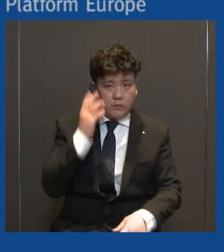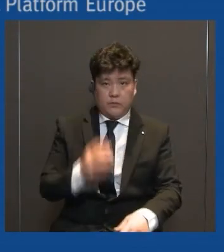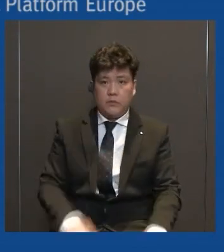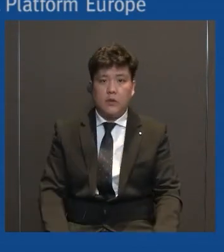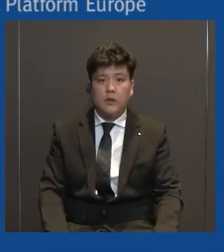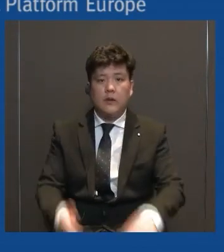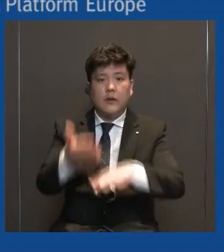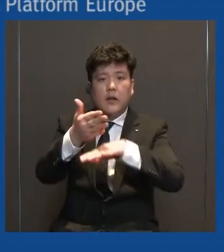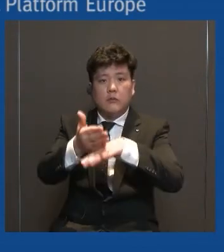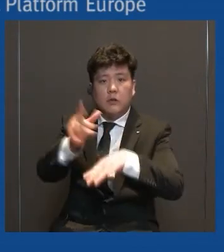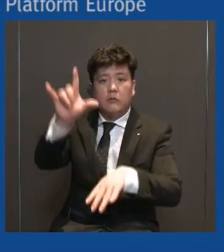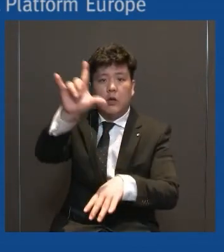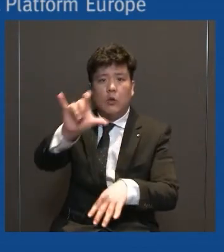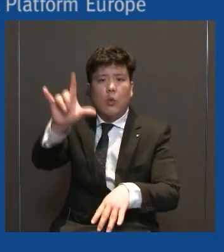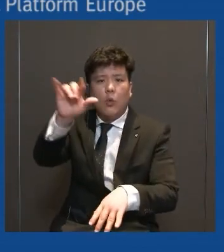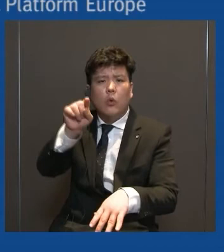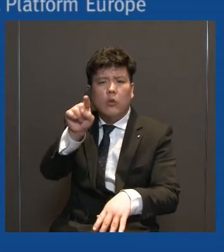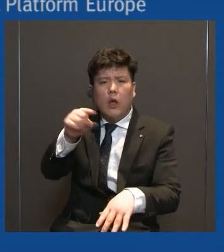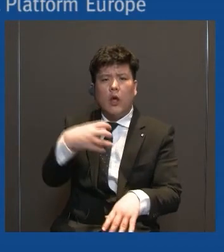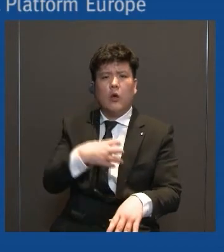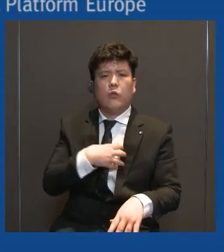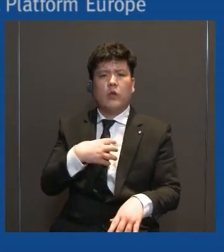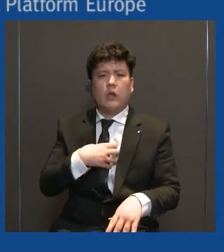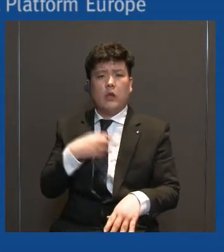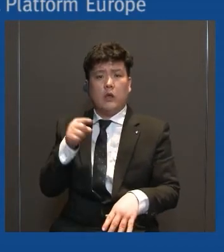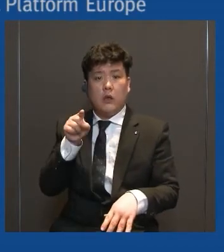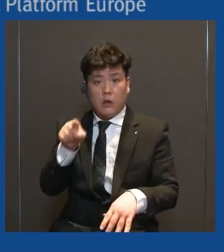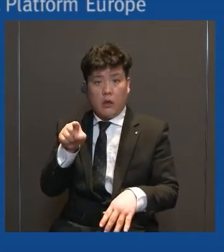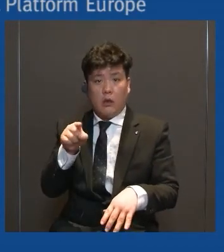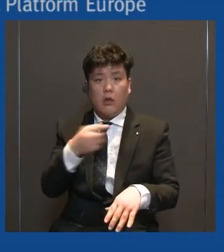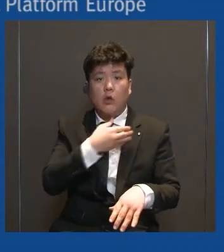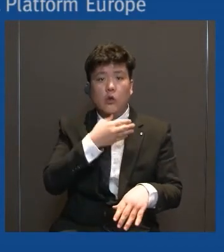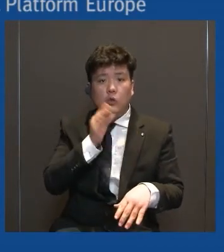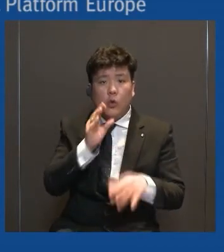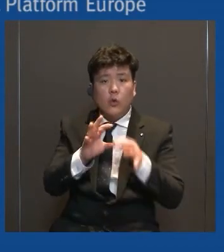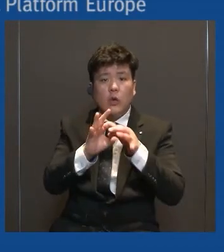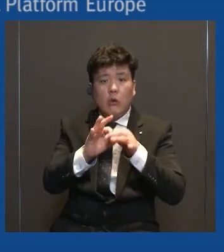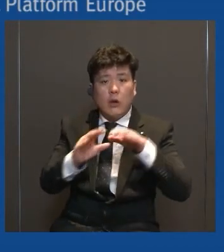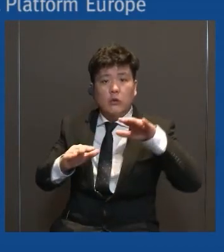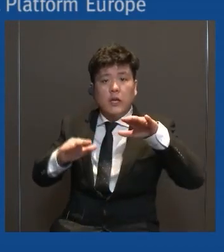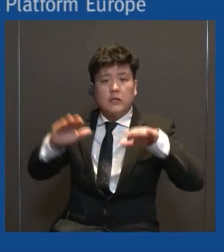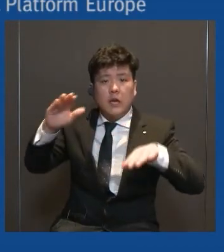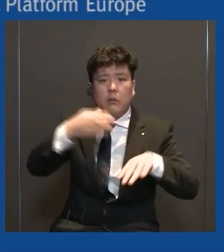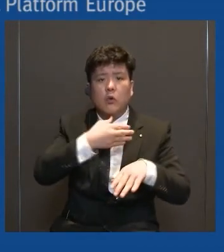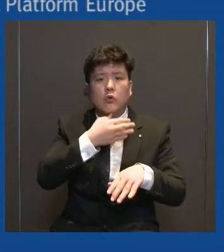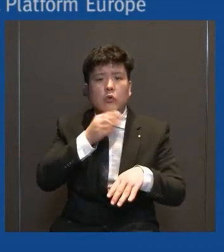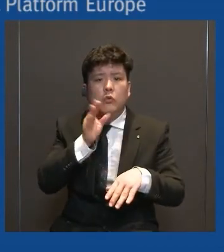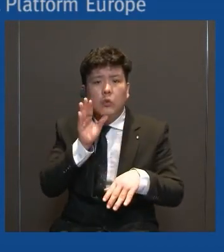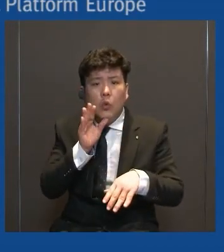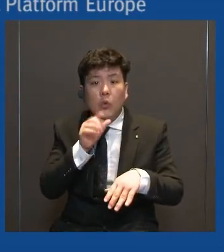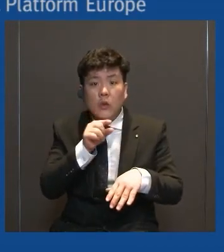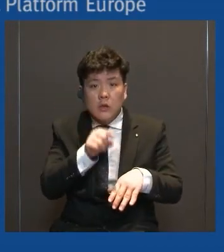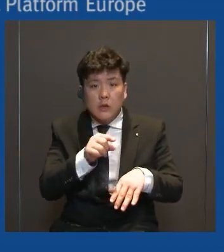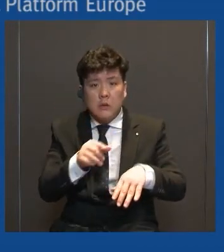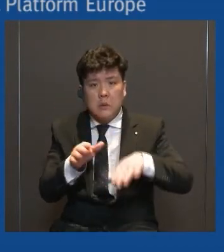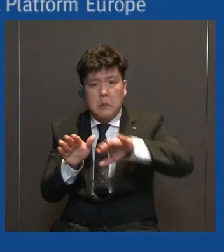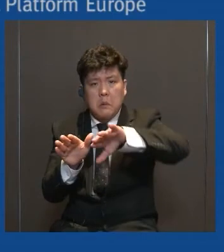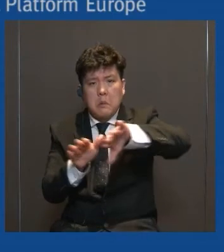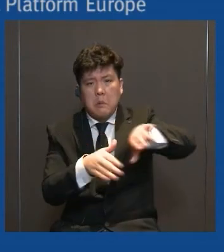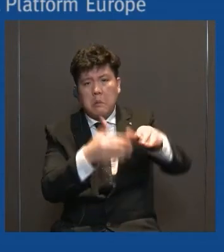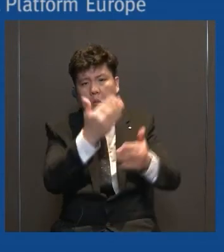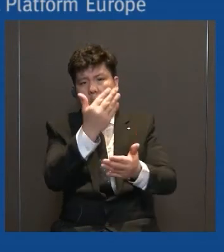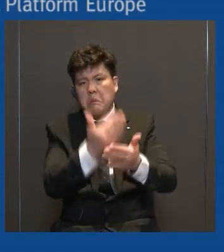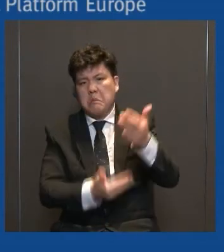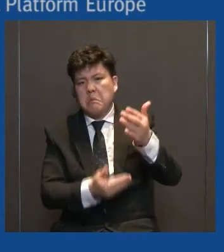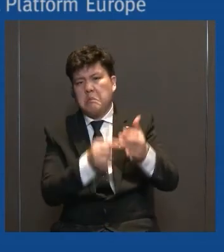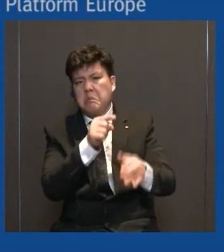society often treats older people as second-class citizens, as expendable, even if this is not necessarily done intentionally. So